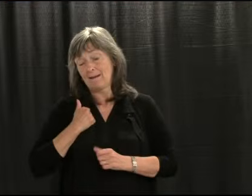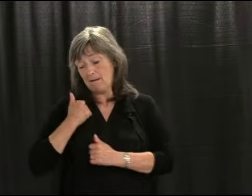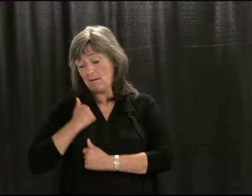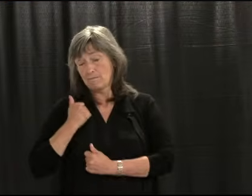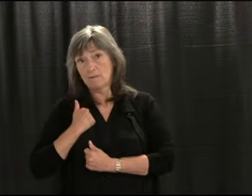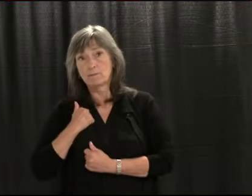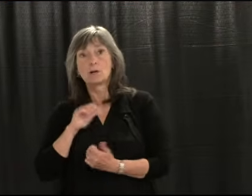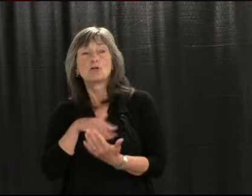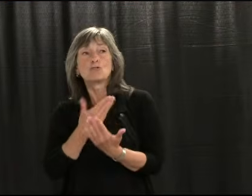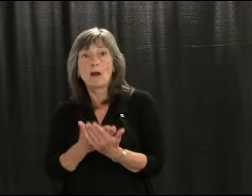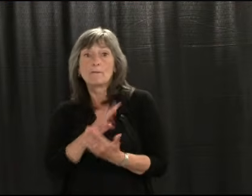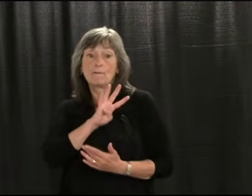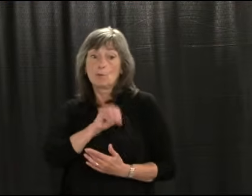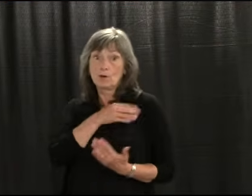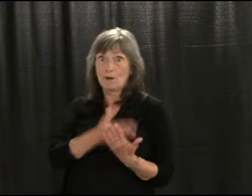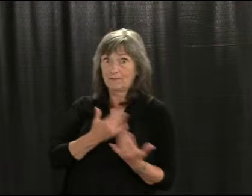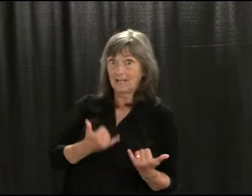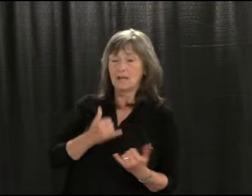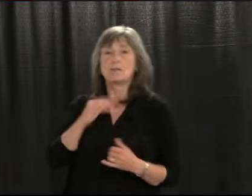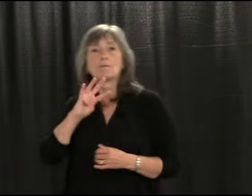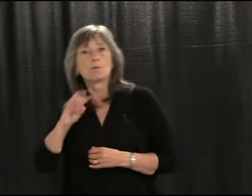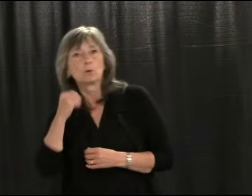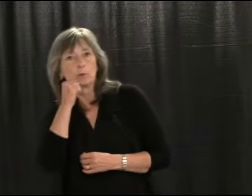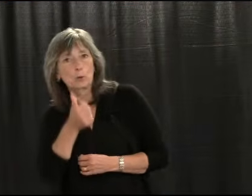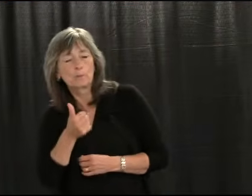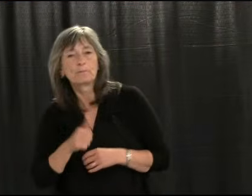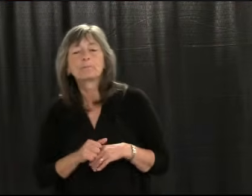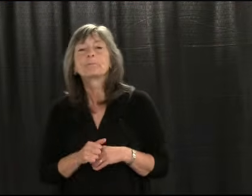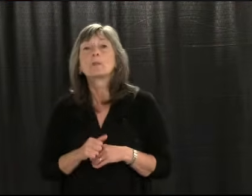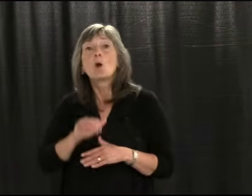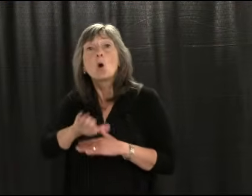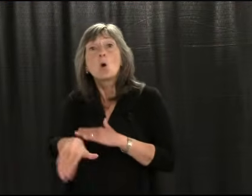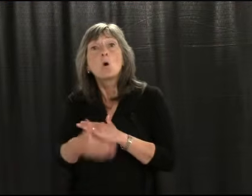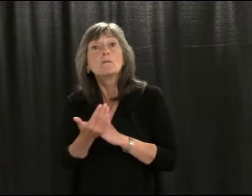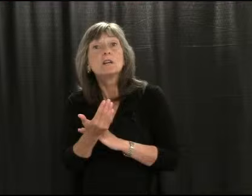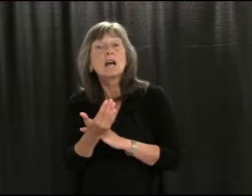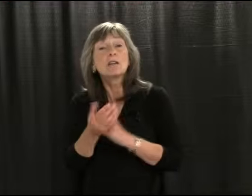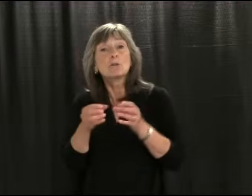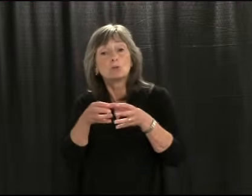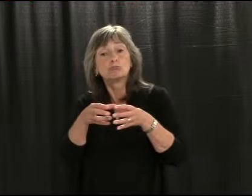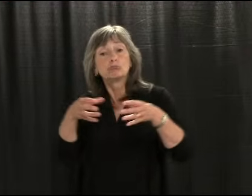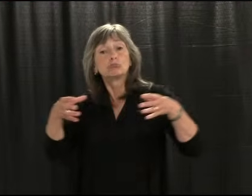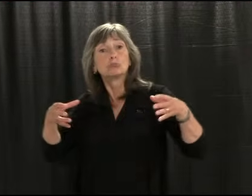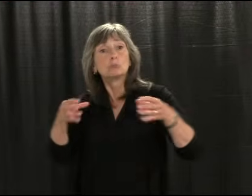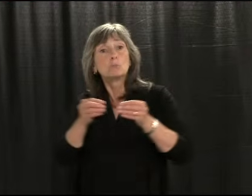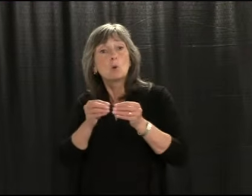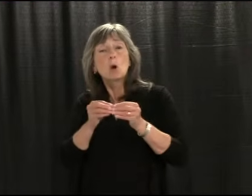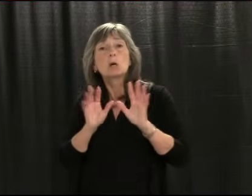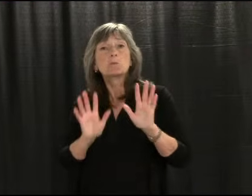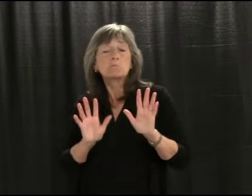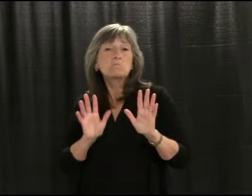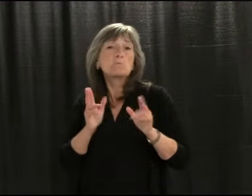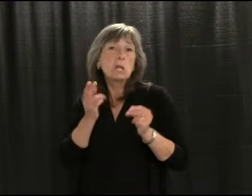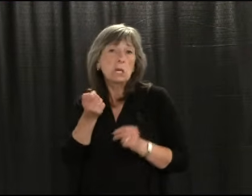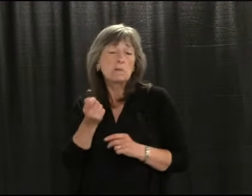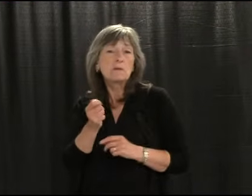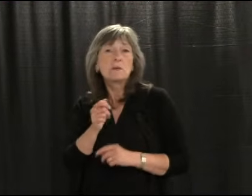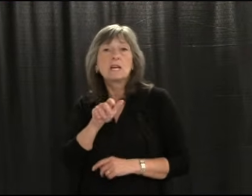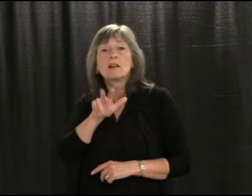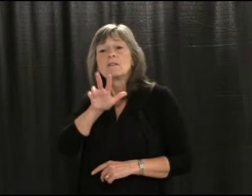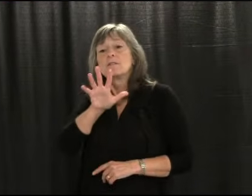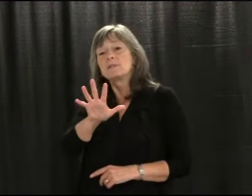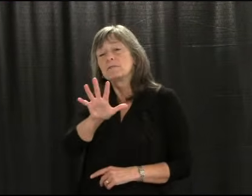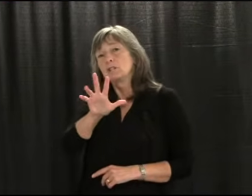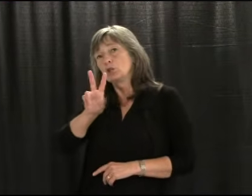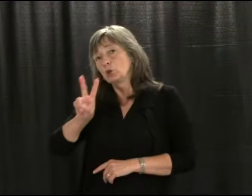begin arriving today. There was minimal growth reported overnight. The fire has grown to over 5,200 hectares, but where